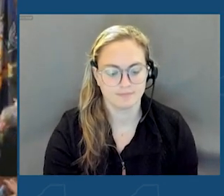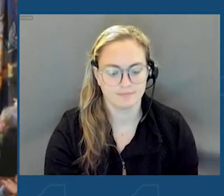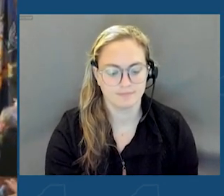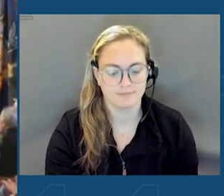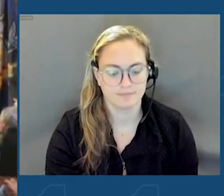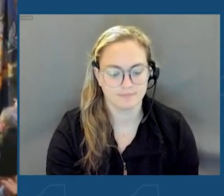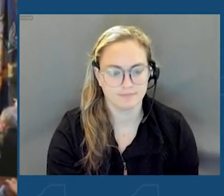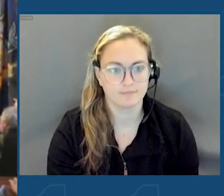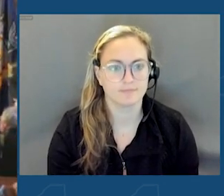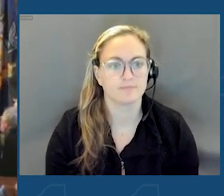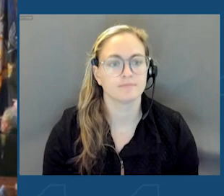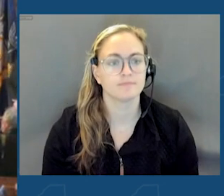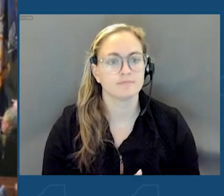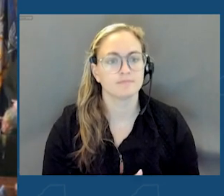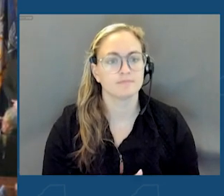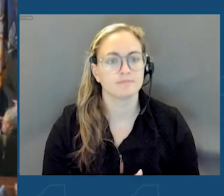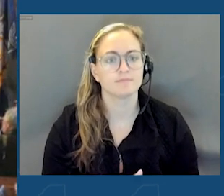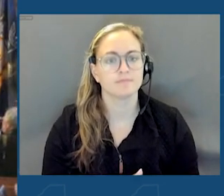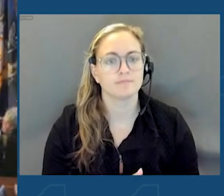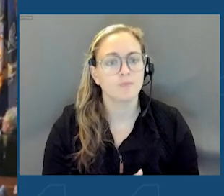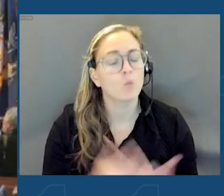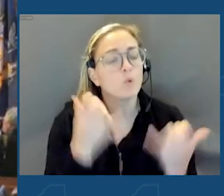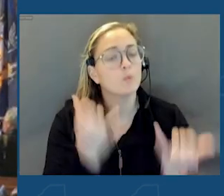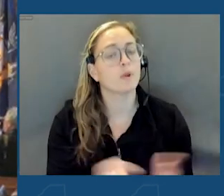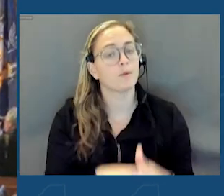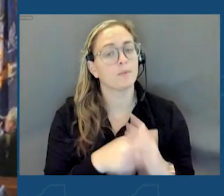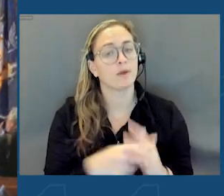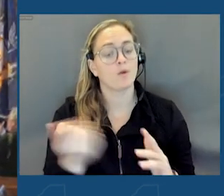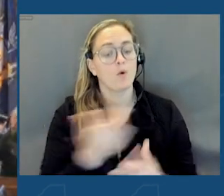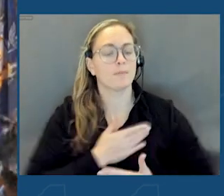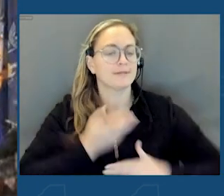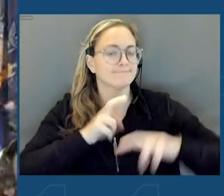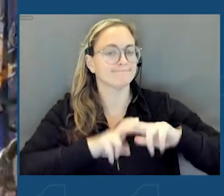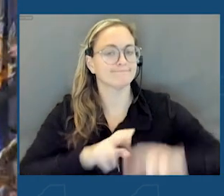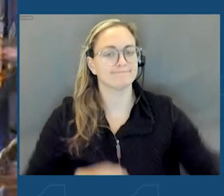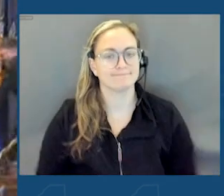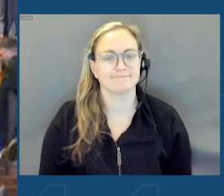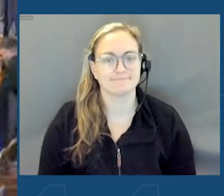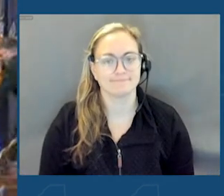The swearing-in ceremony will now begin. All please be seated.